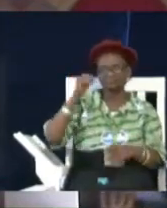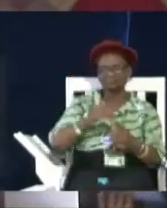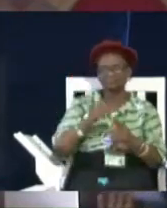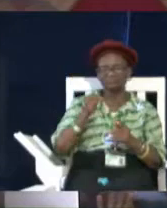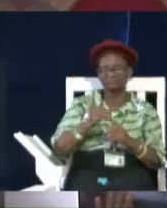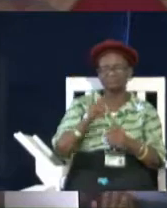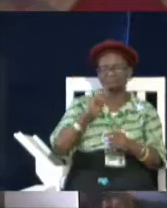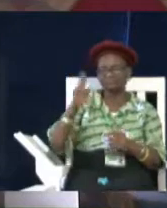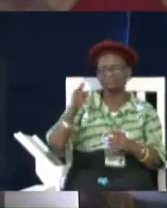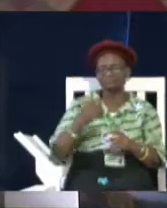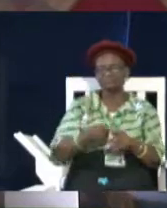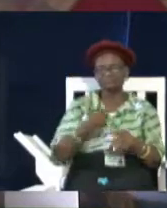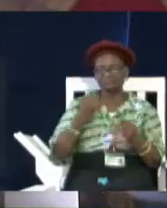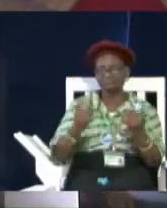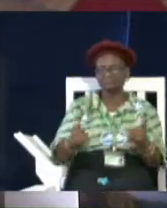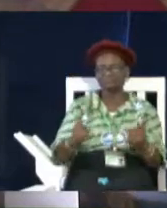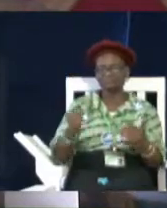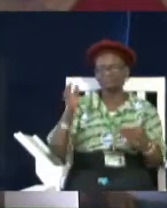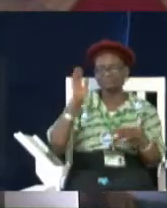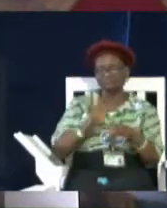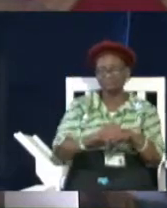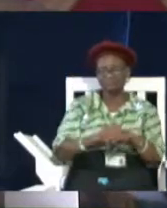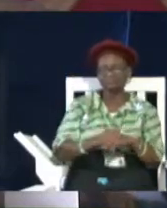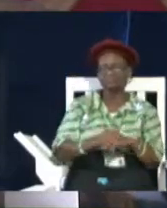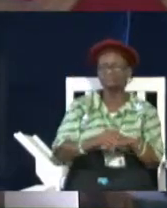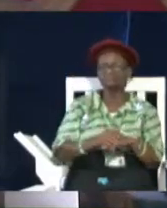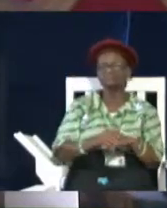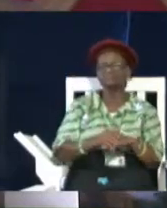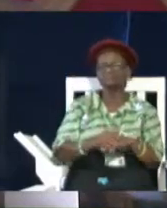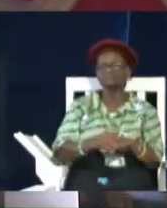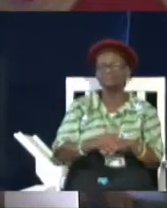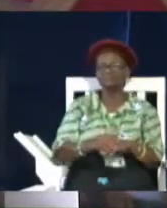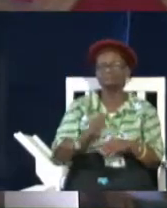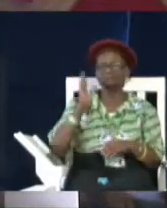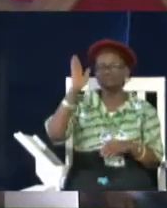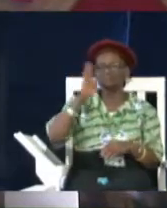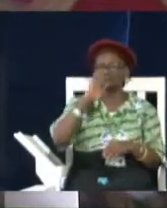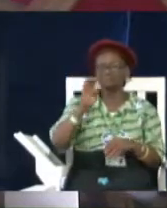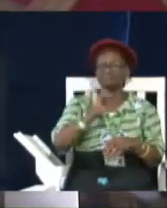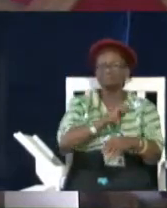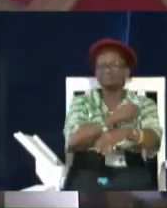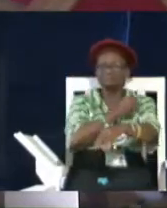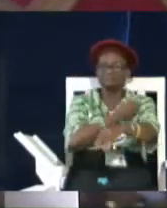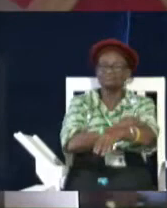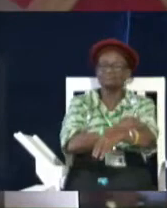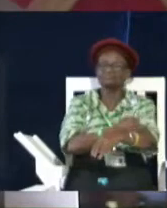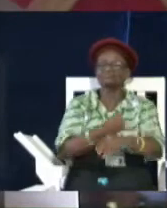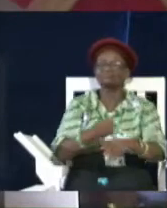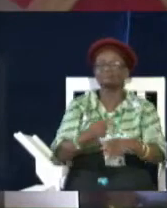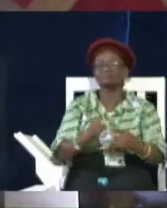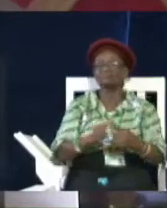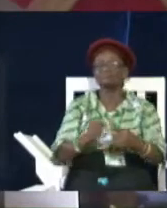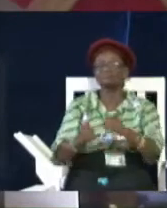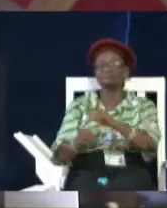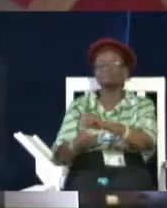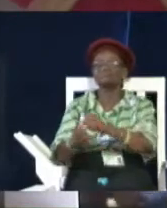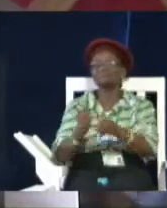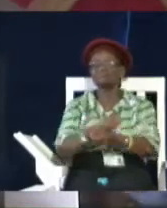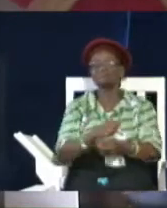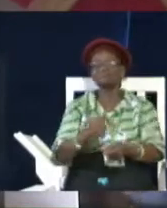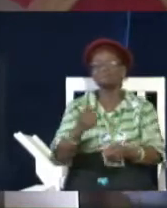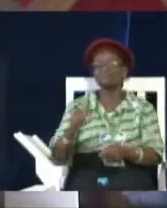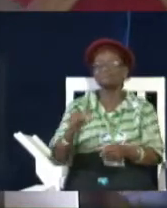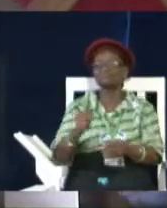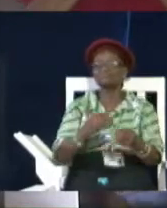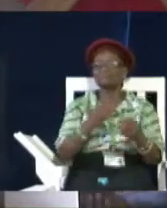From tonight onward, we'll be empowered to change the sorrows